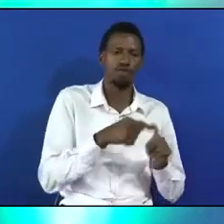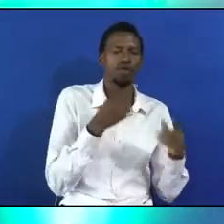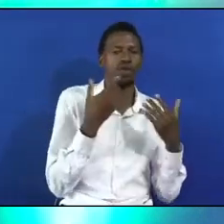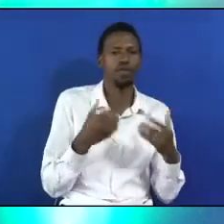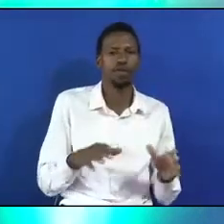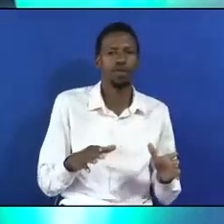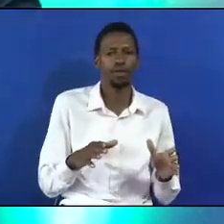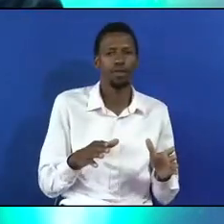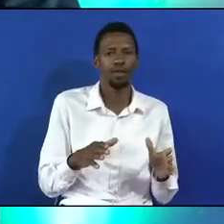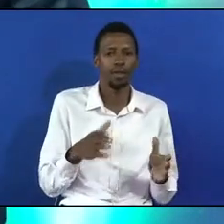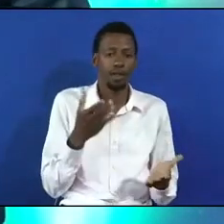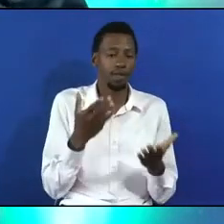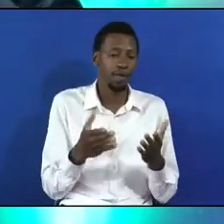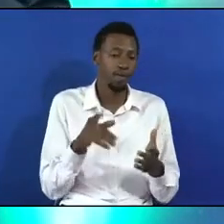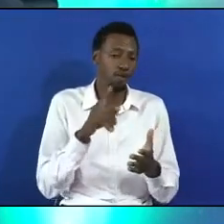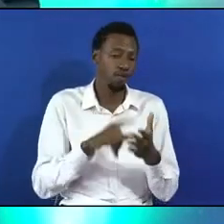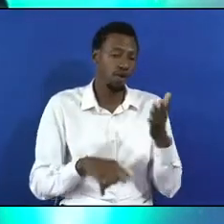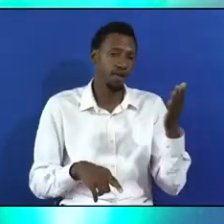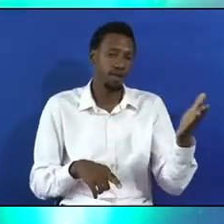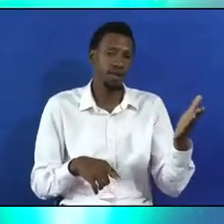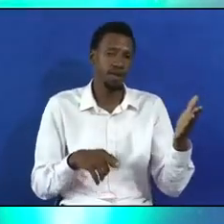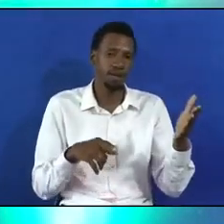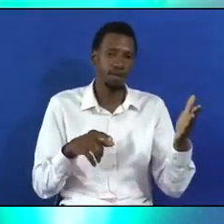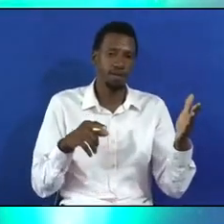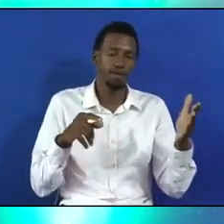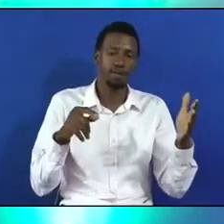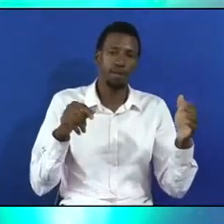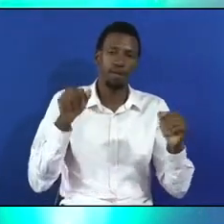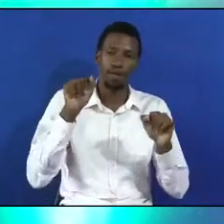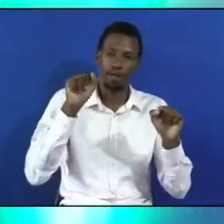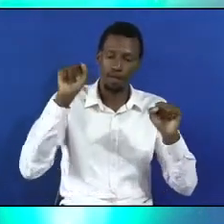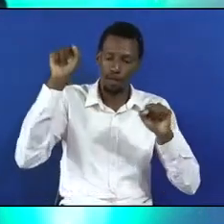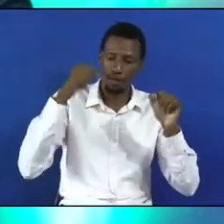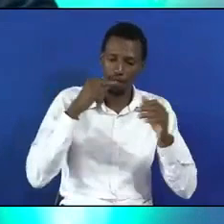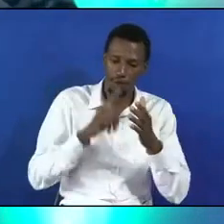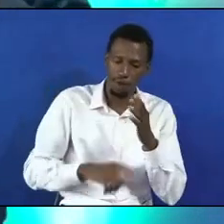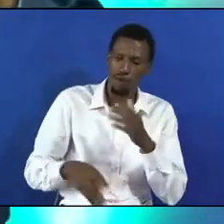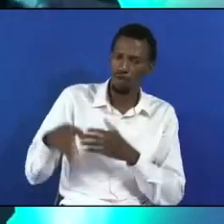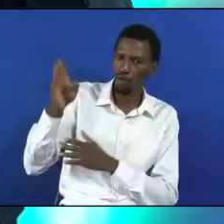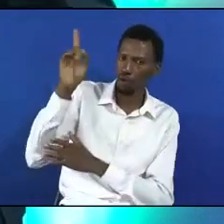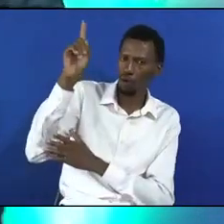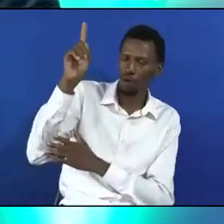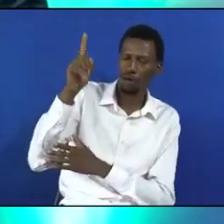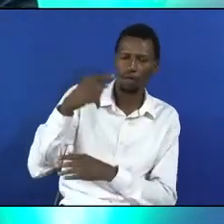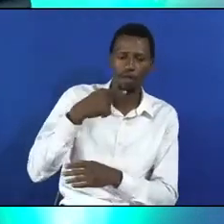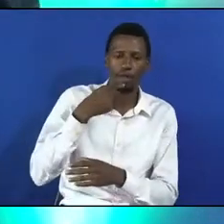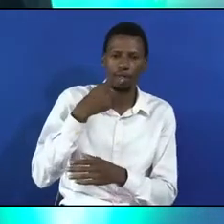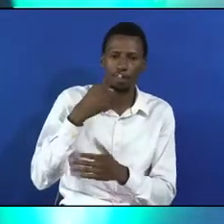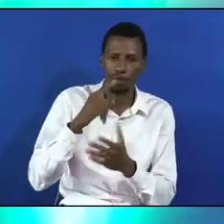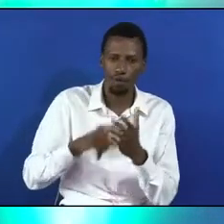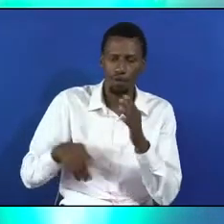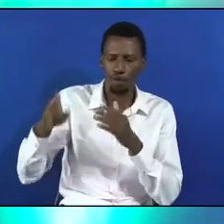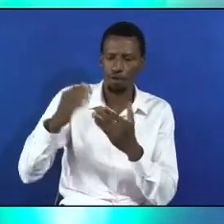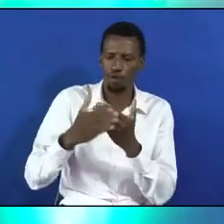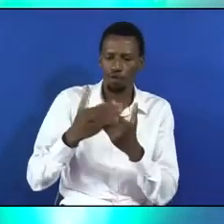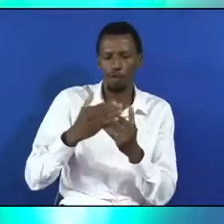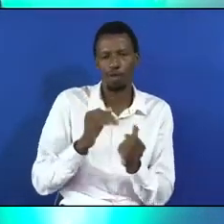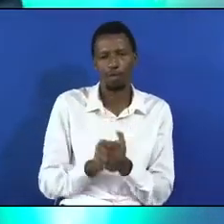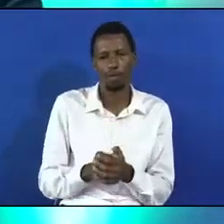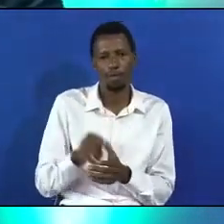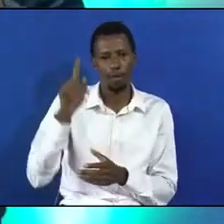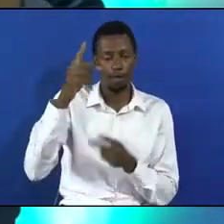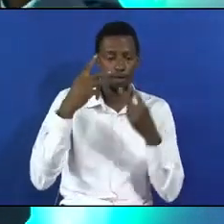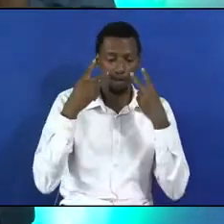what God first says to Cain. God cares. He sees and he speaks to the heart.